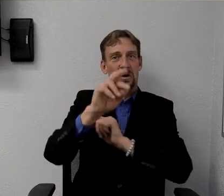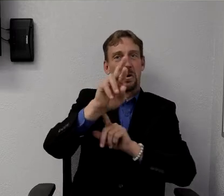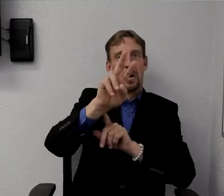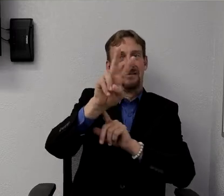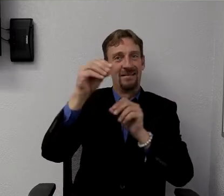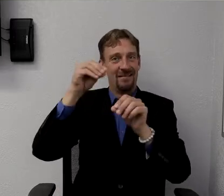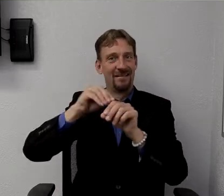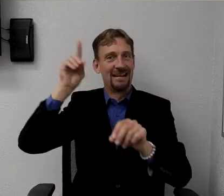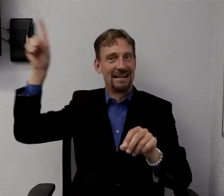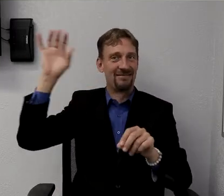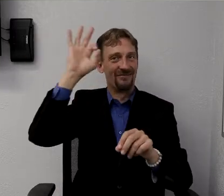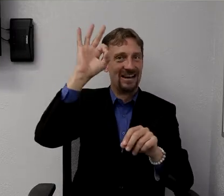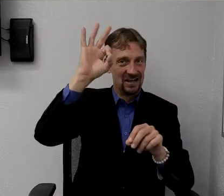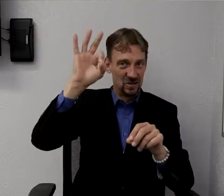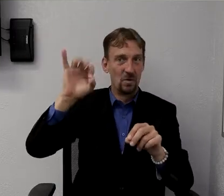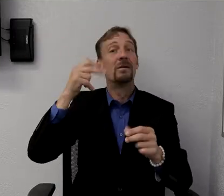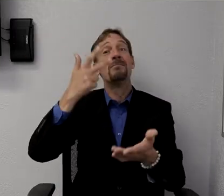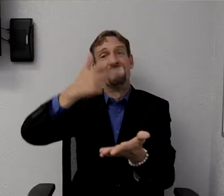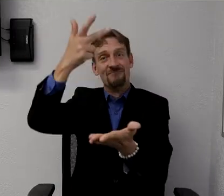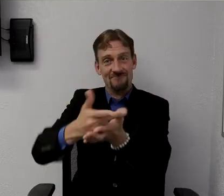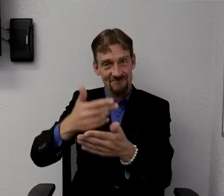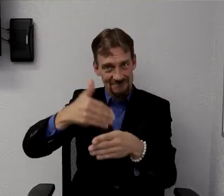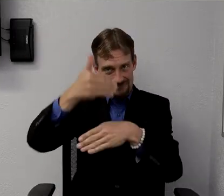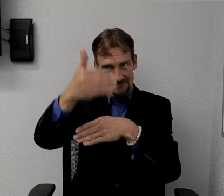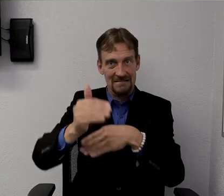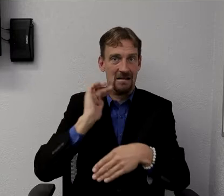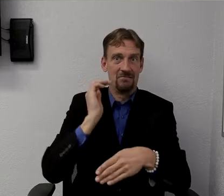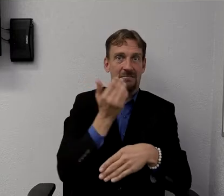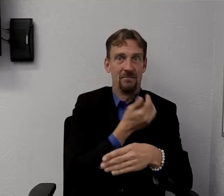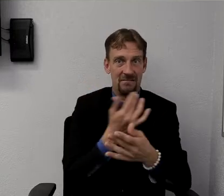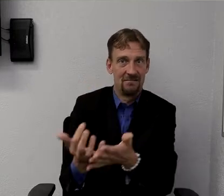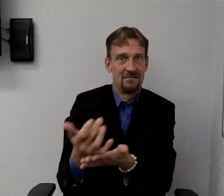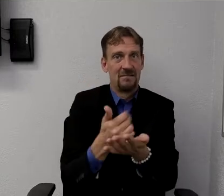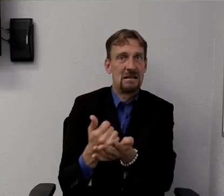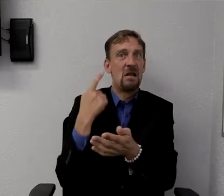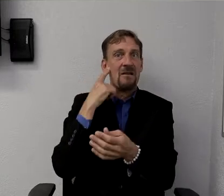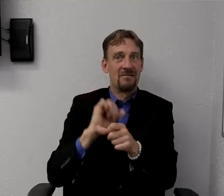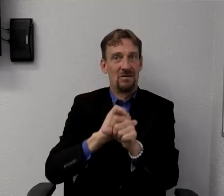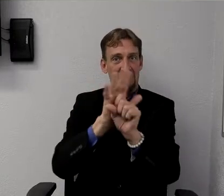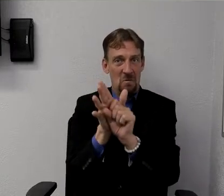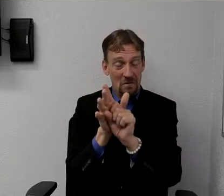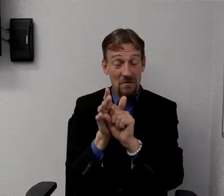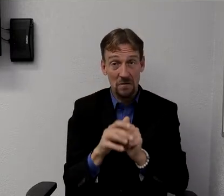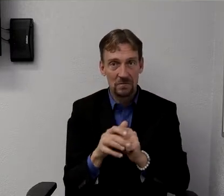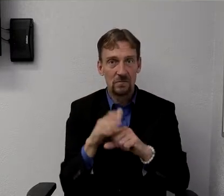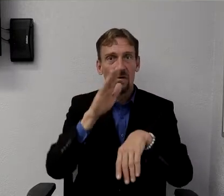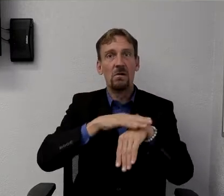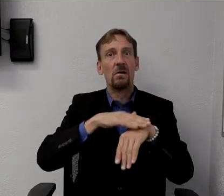right next to our specimen collection site on Floral. But we have other motorhomes and